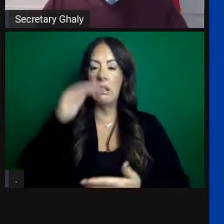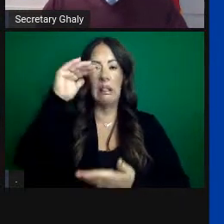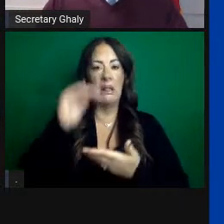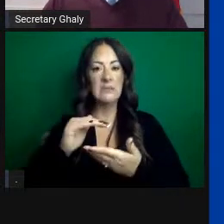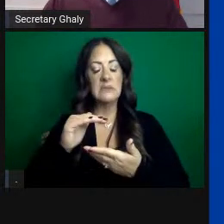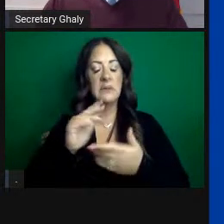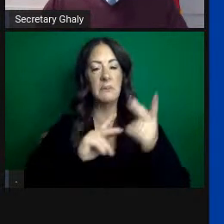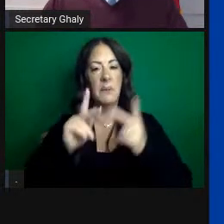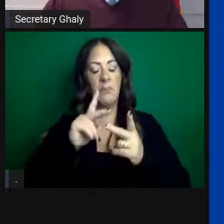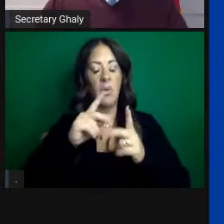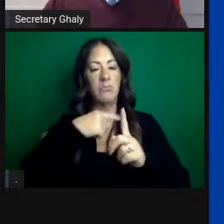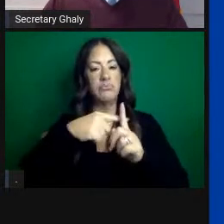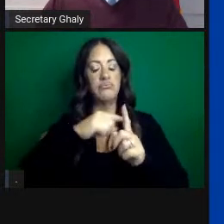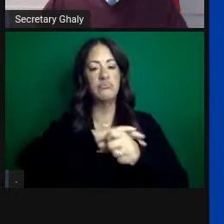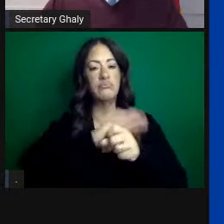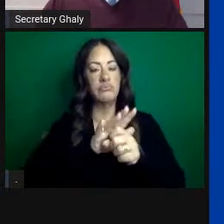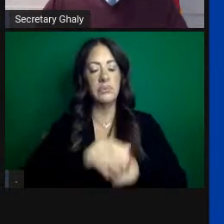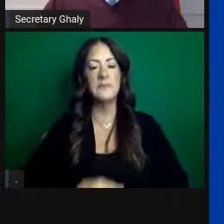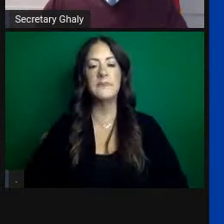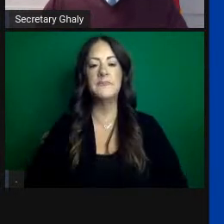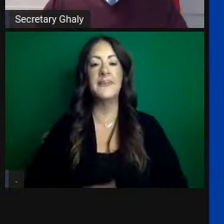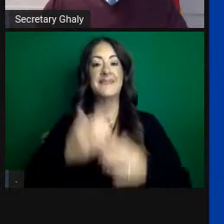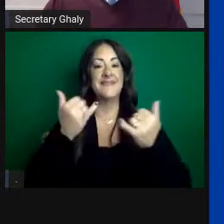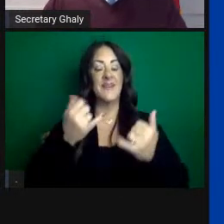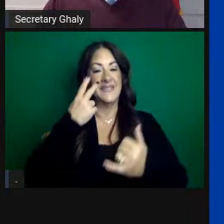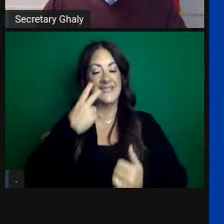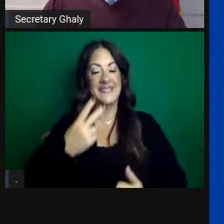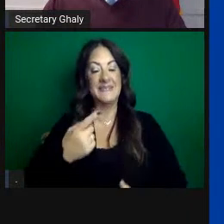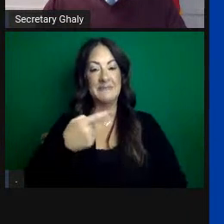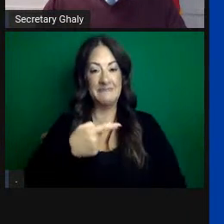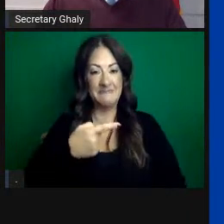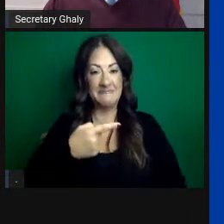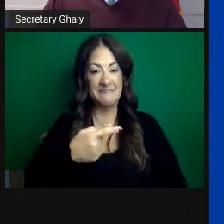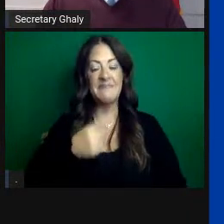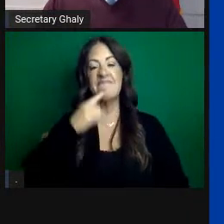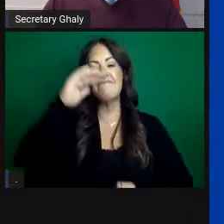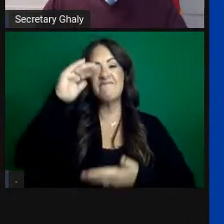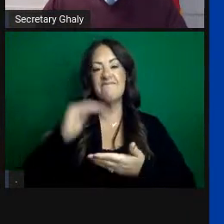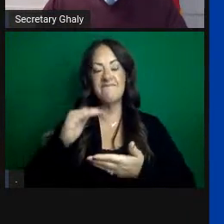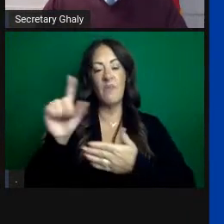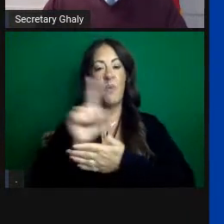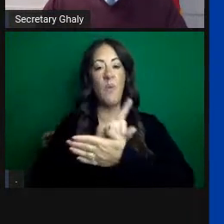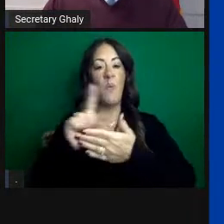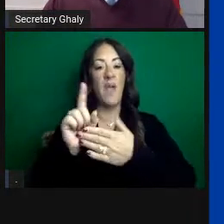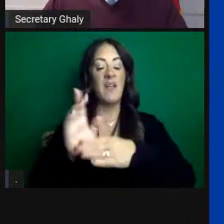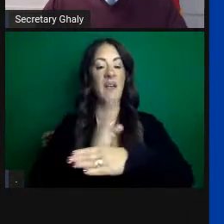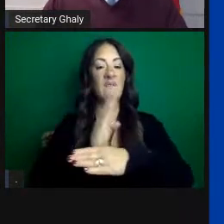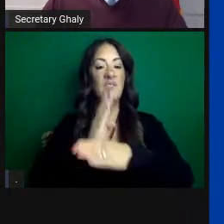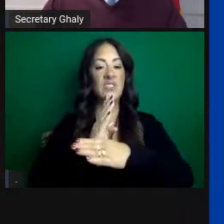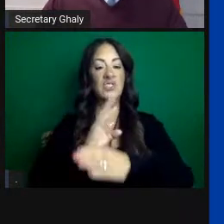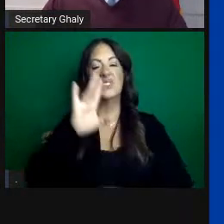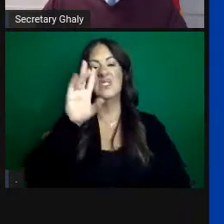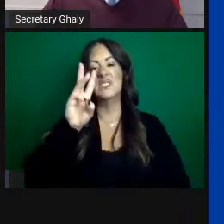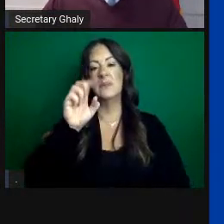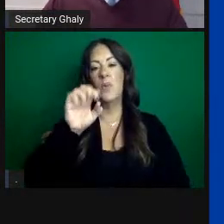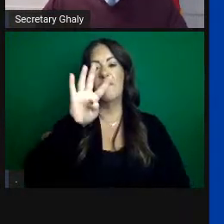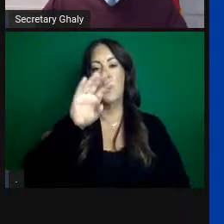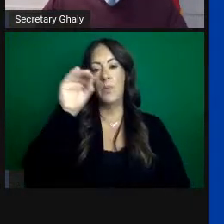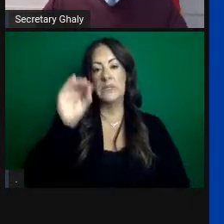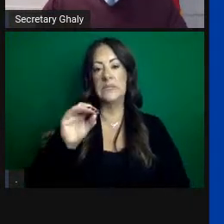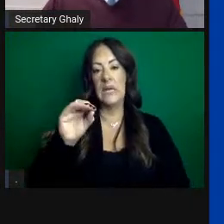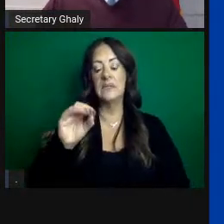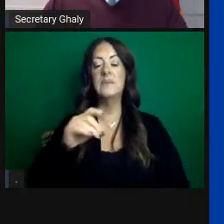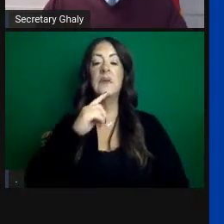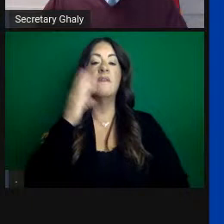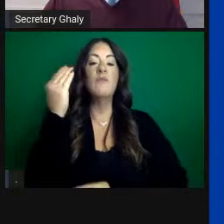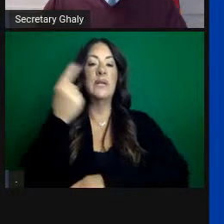Here again, you see an even lower 7-day positivity at 6.4%, a bit lower than that 7.2 at 14